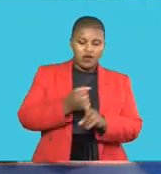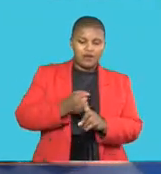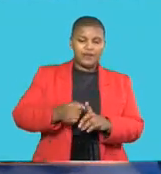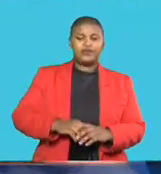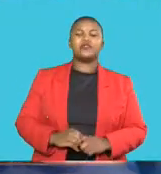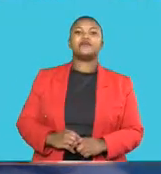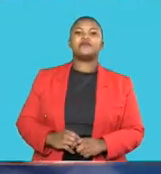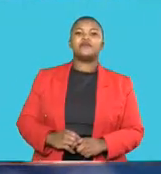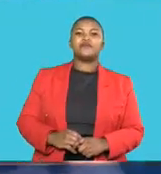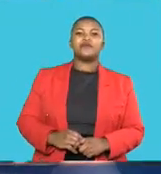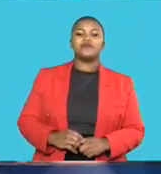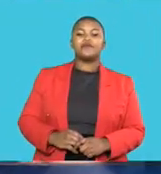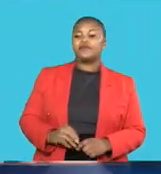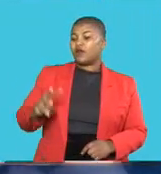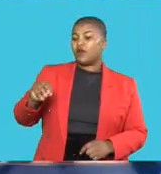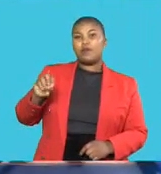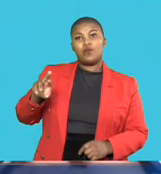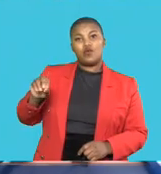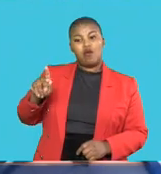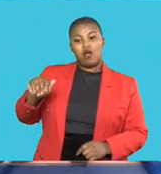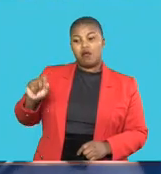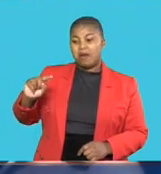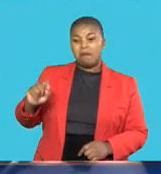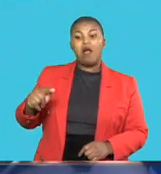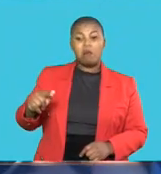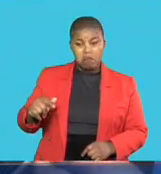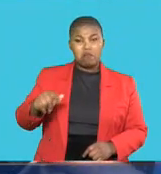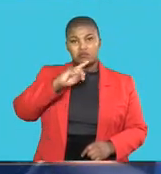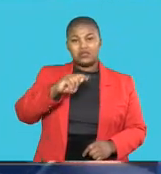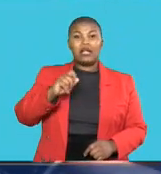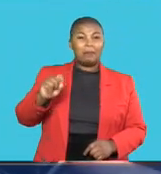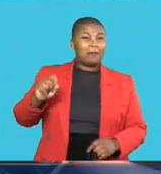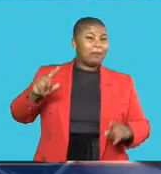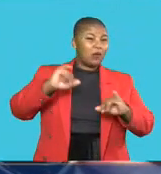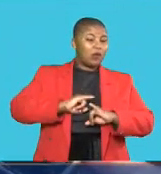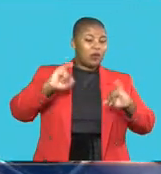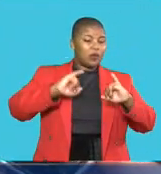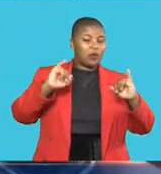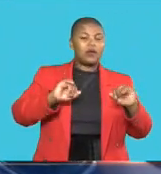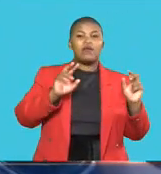Moroka has been reported as one of the highest when it's end of any year rape.